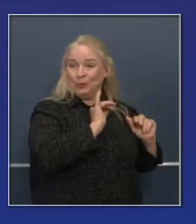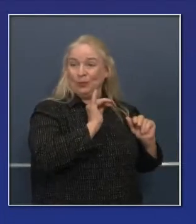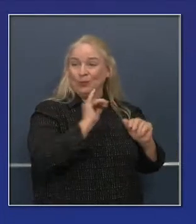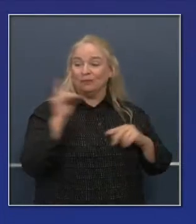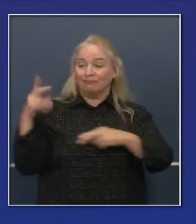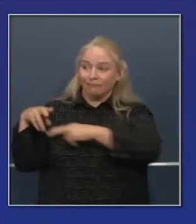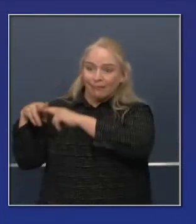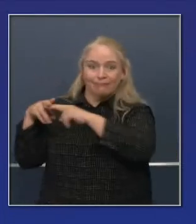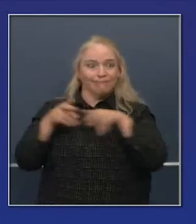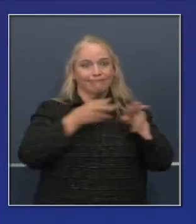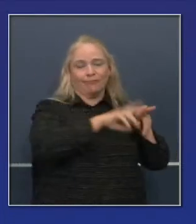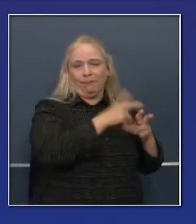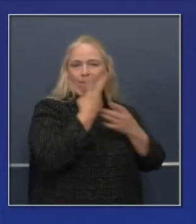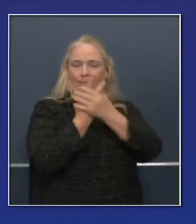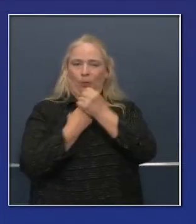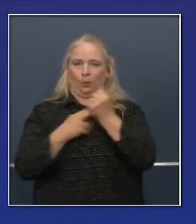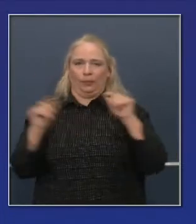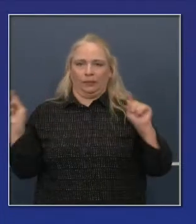in this slide